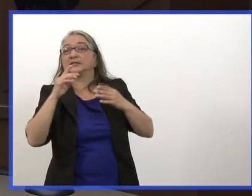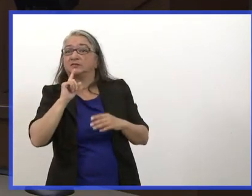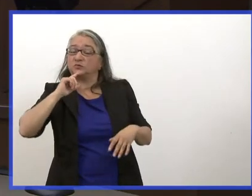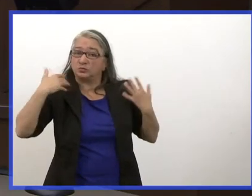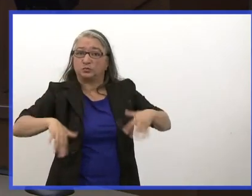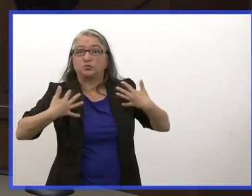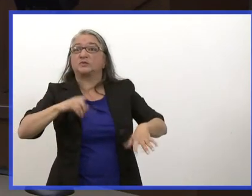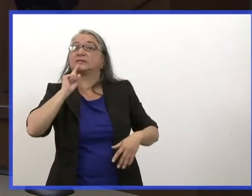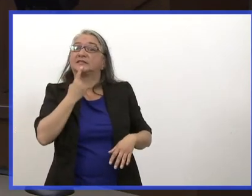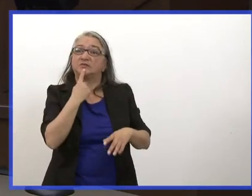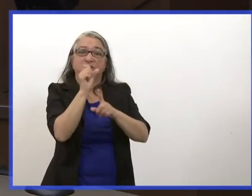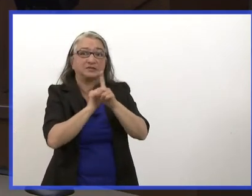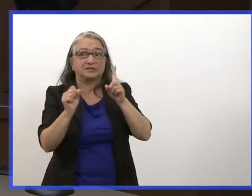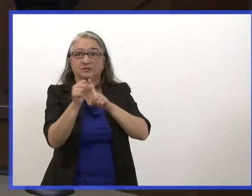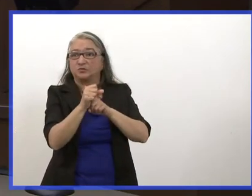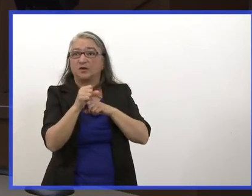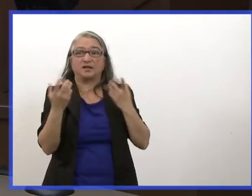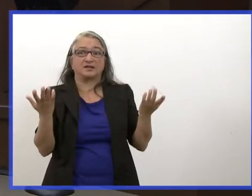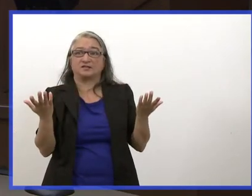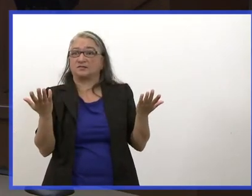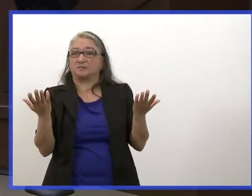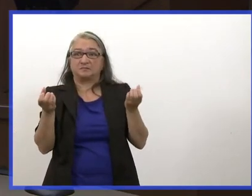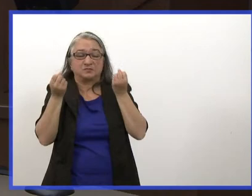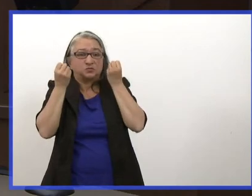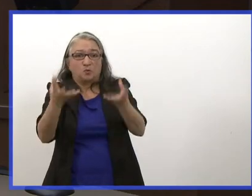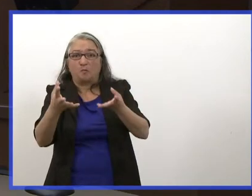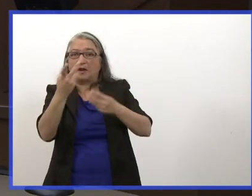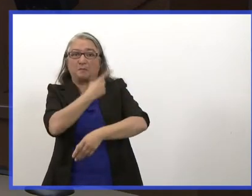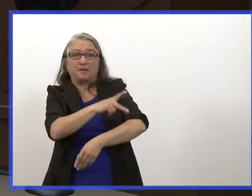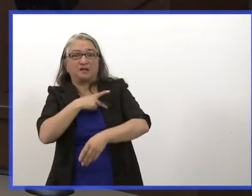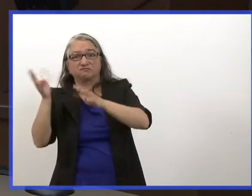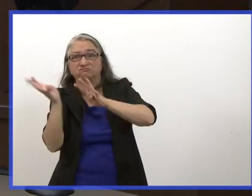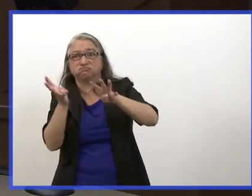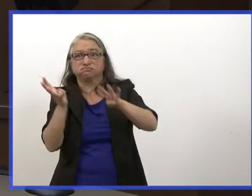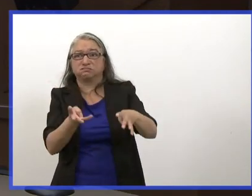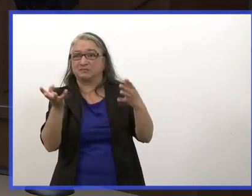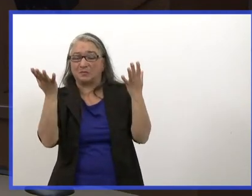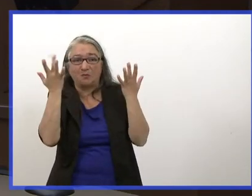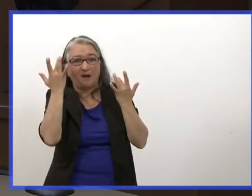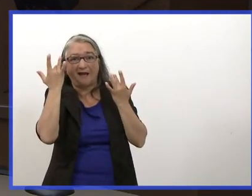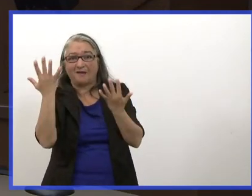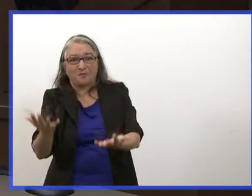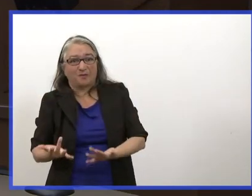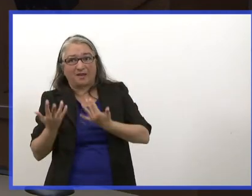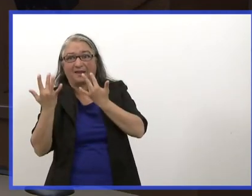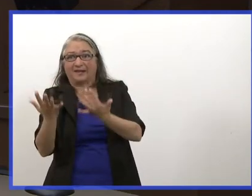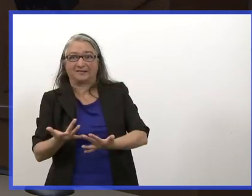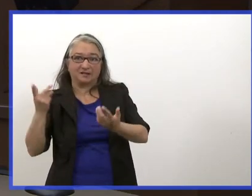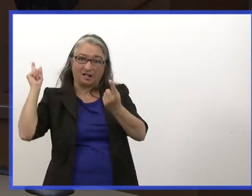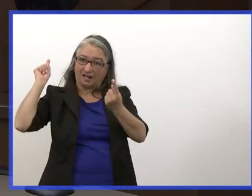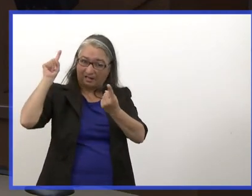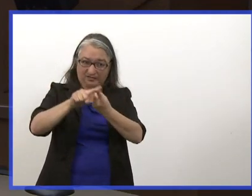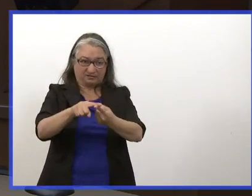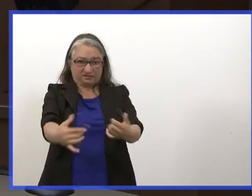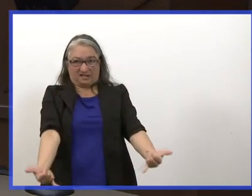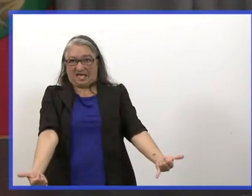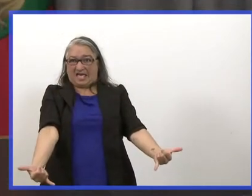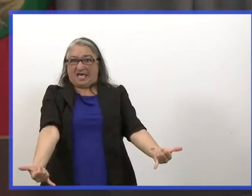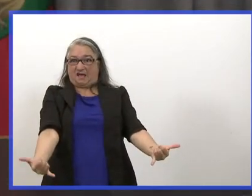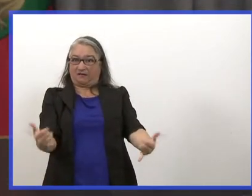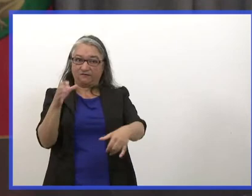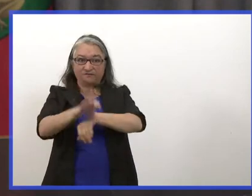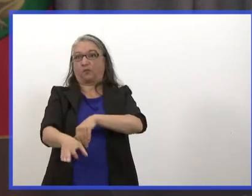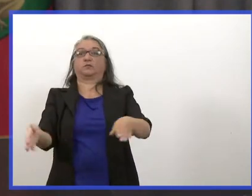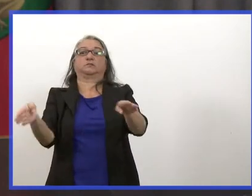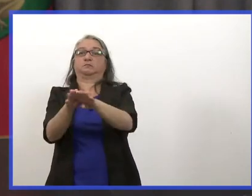ordering businesses to close if they have clusters of COVID cases?